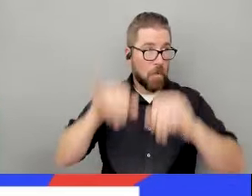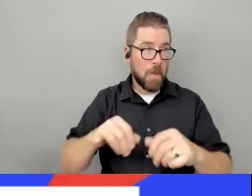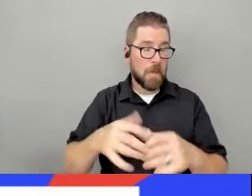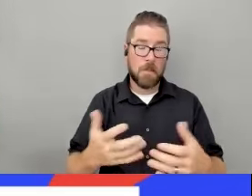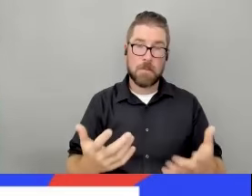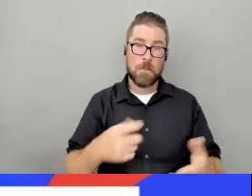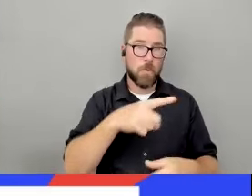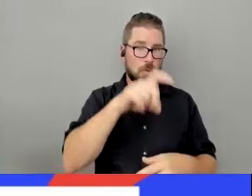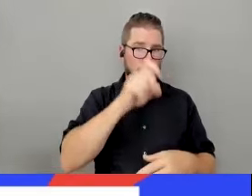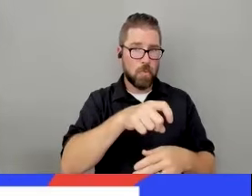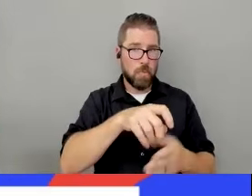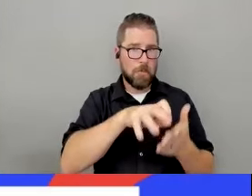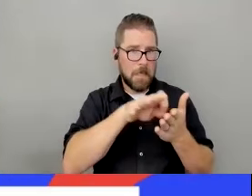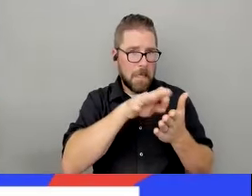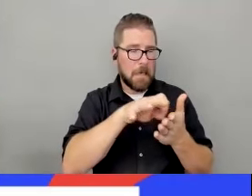your final,